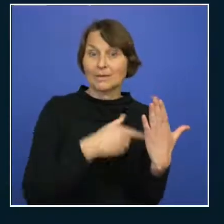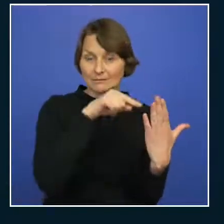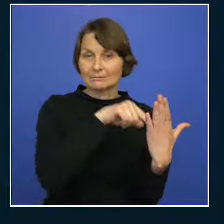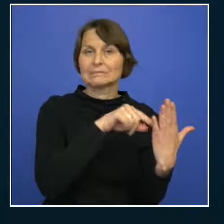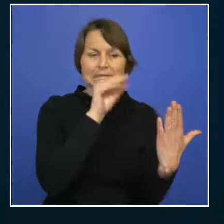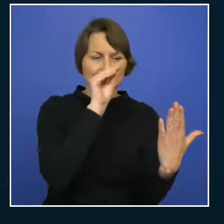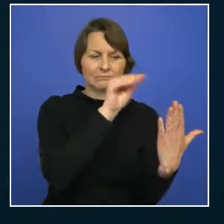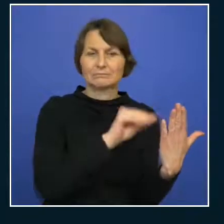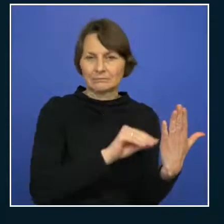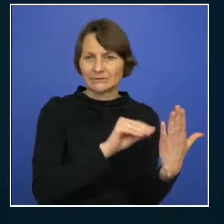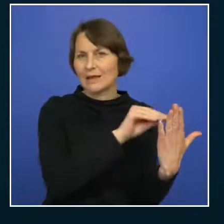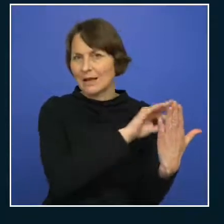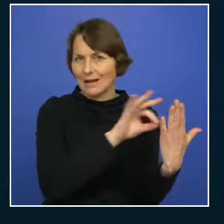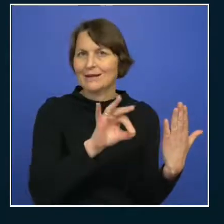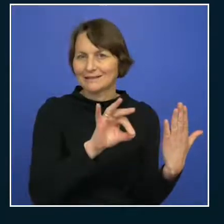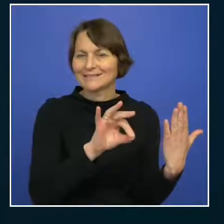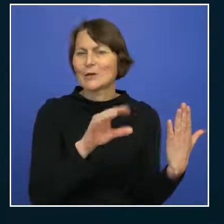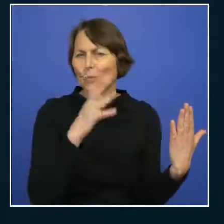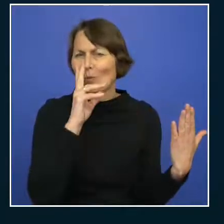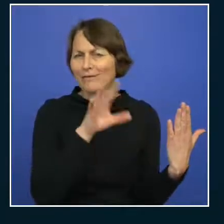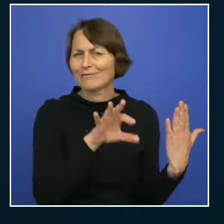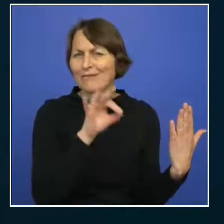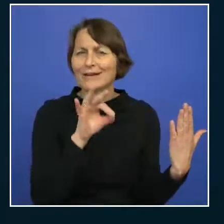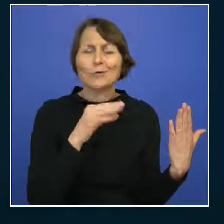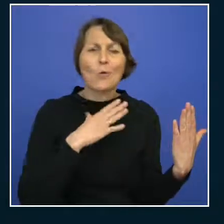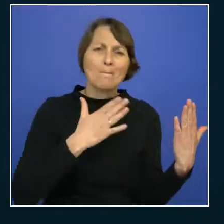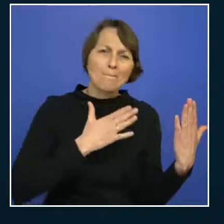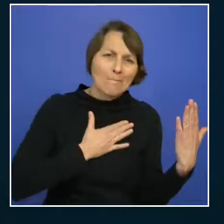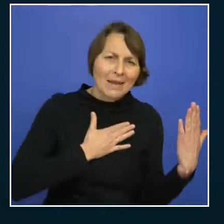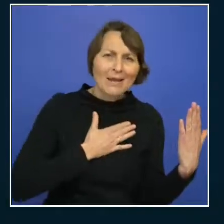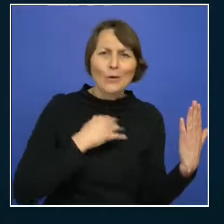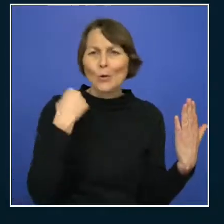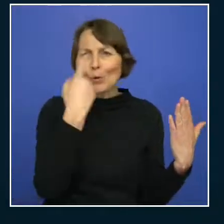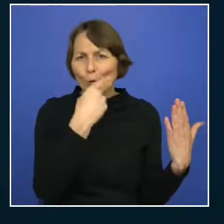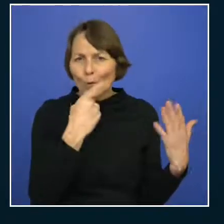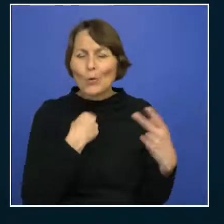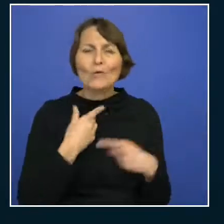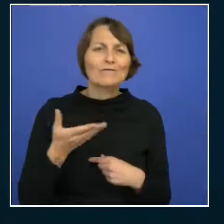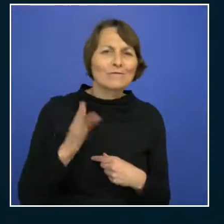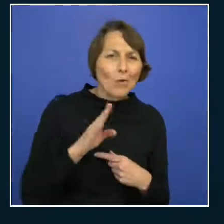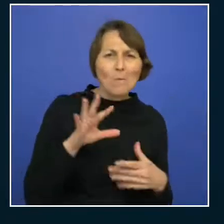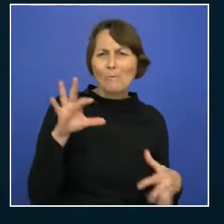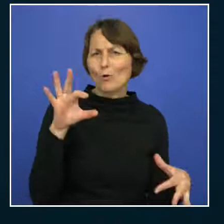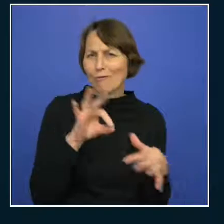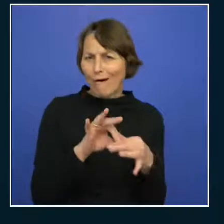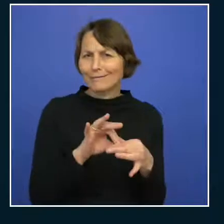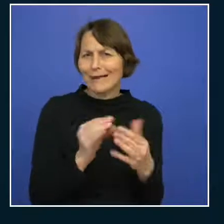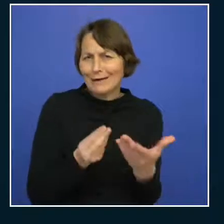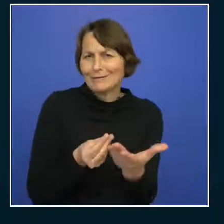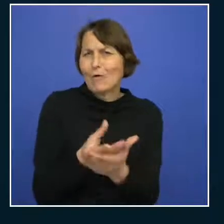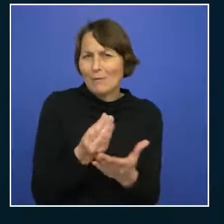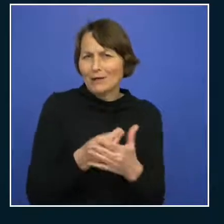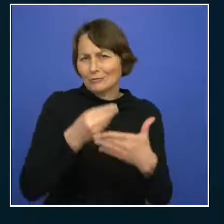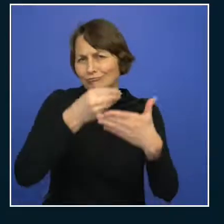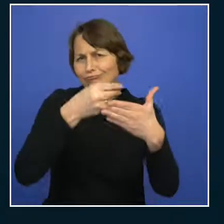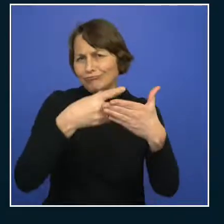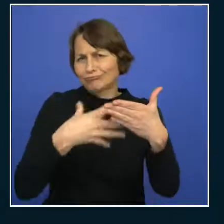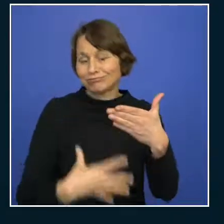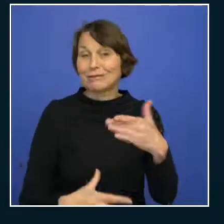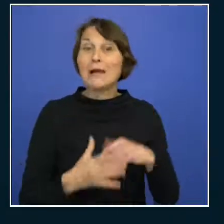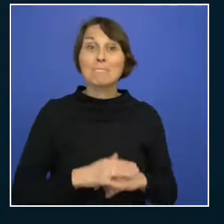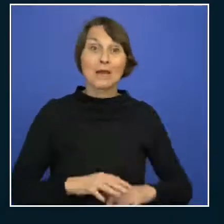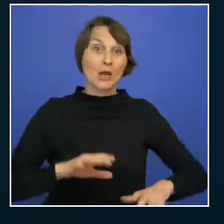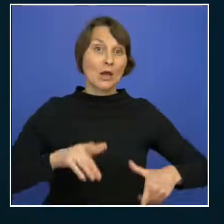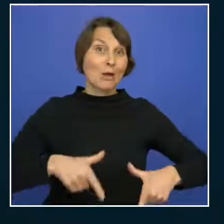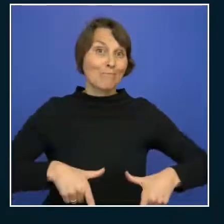jonahanderson.tech. So all stuff about me and the contact information is there, and I blog about Azure